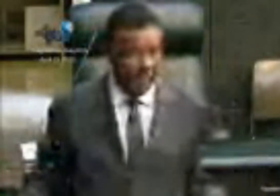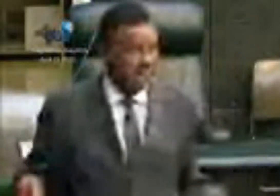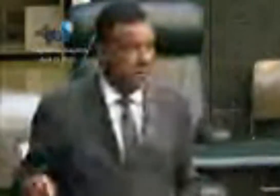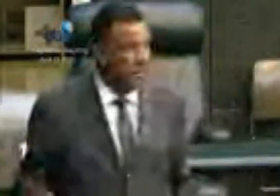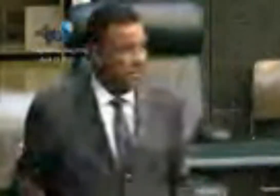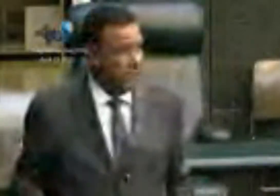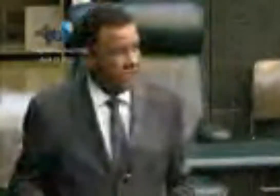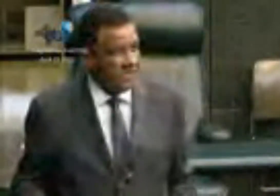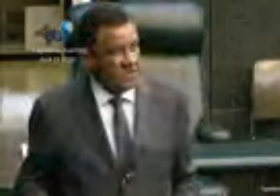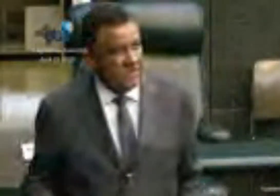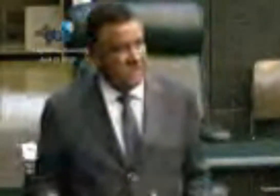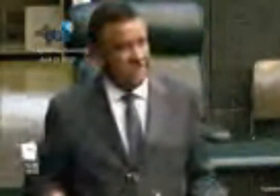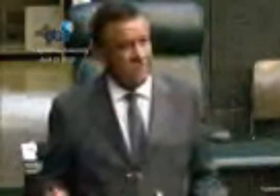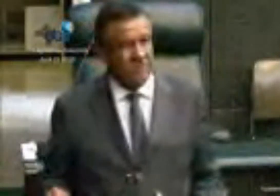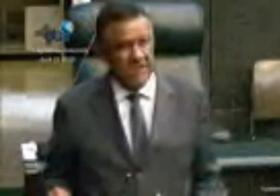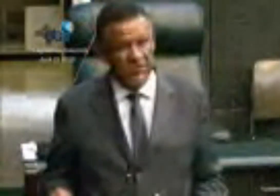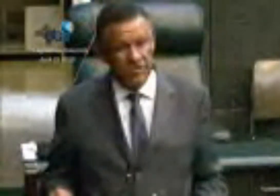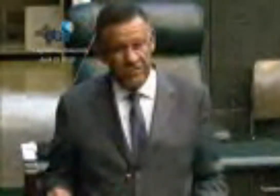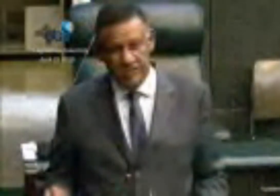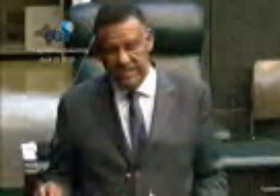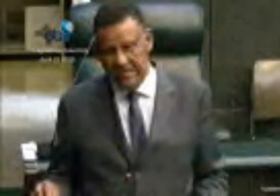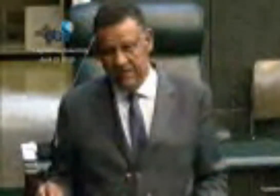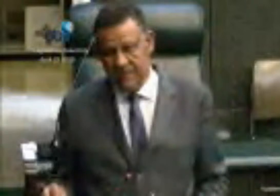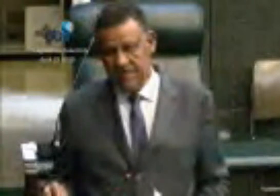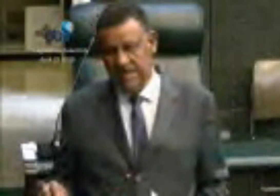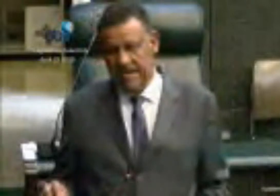pensioners said they didn't have,